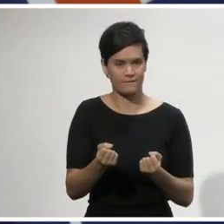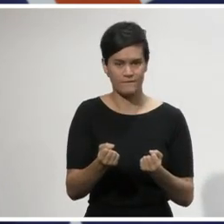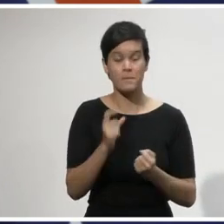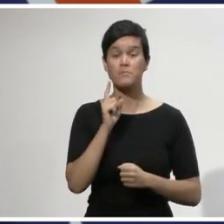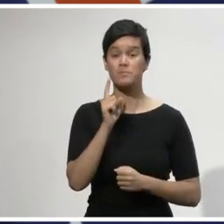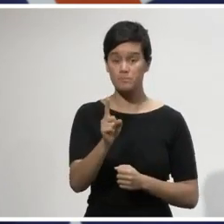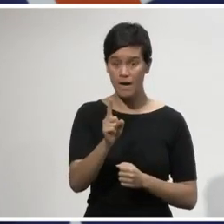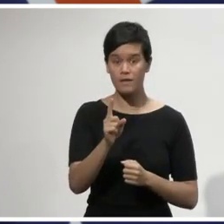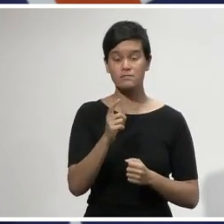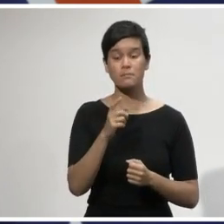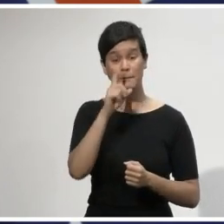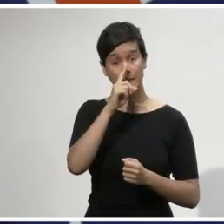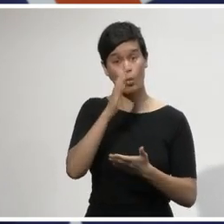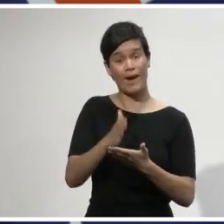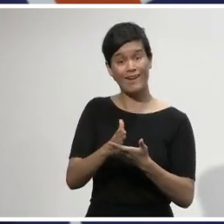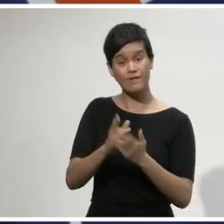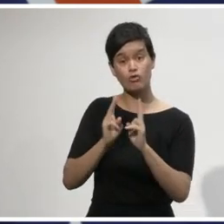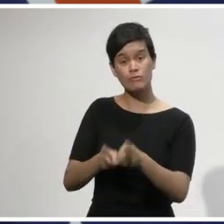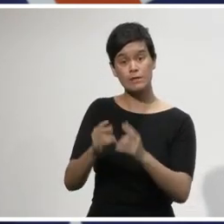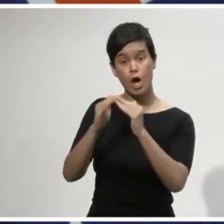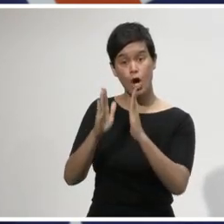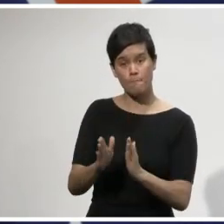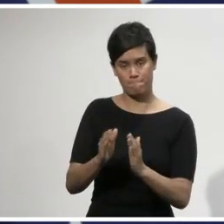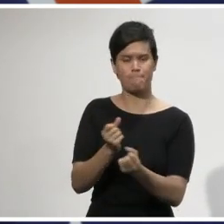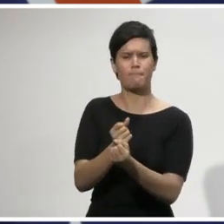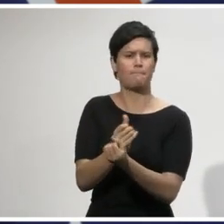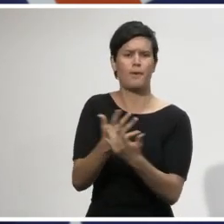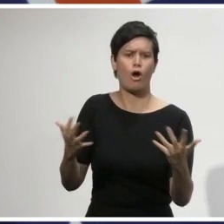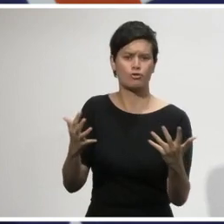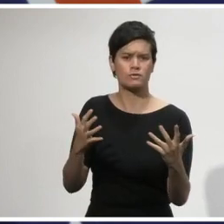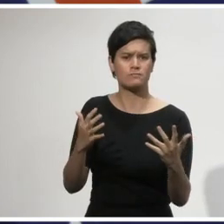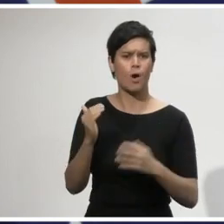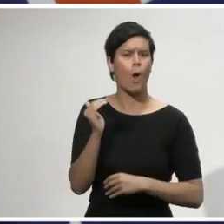these residents are elderly and